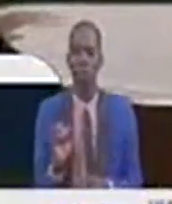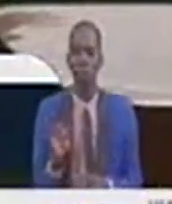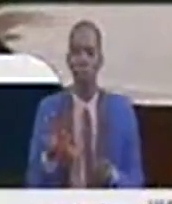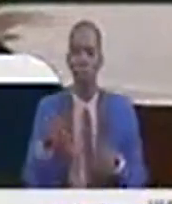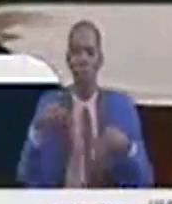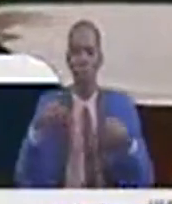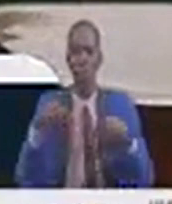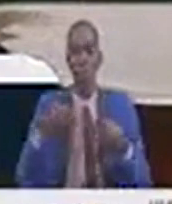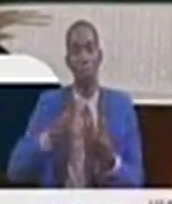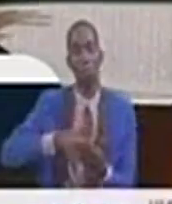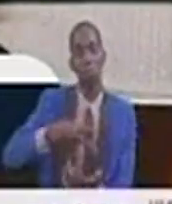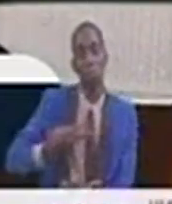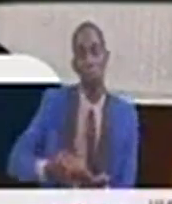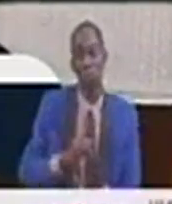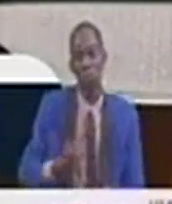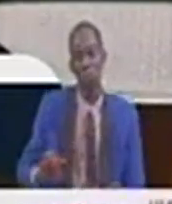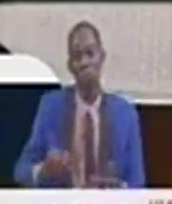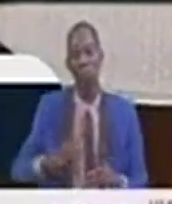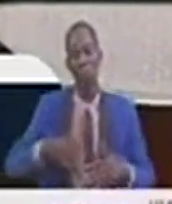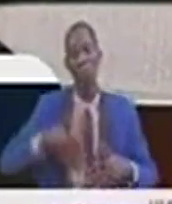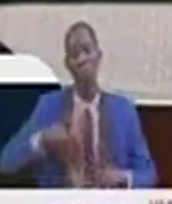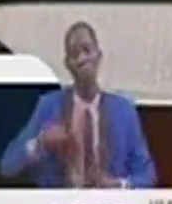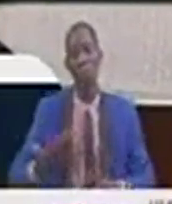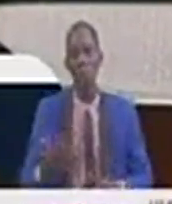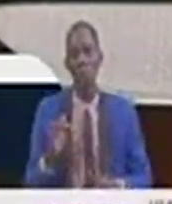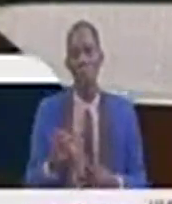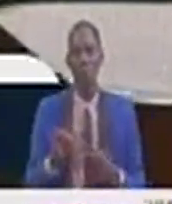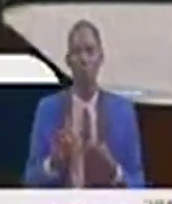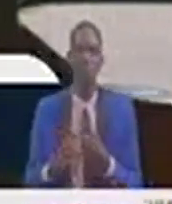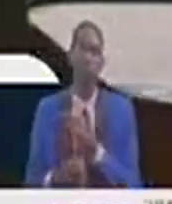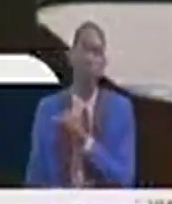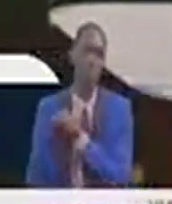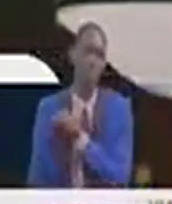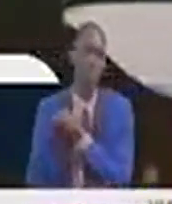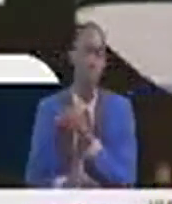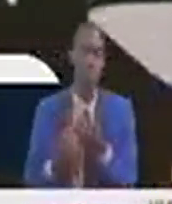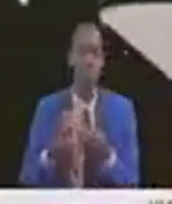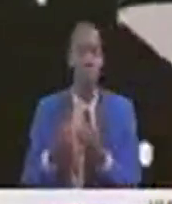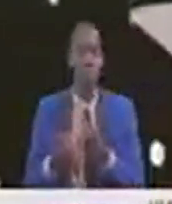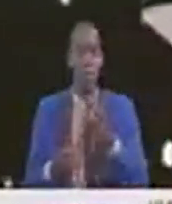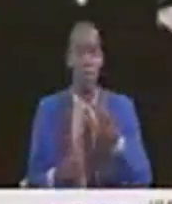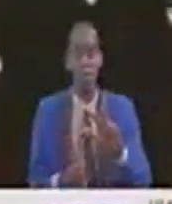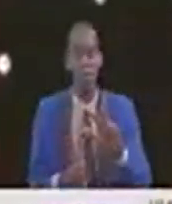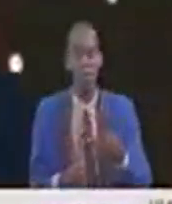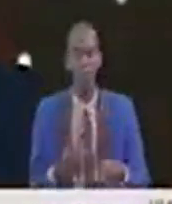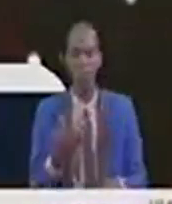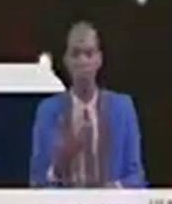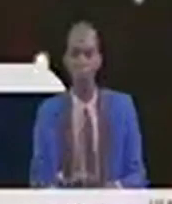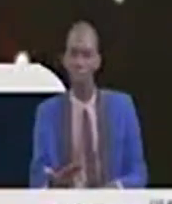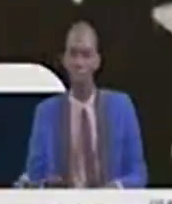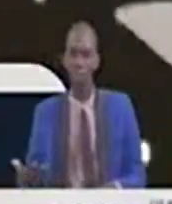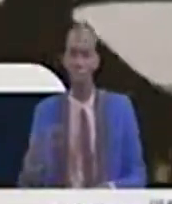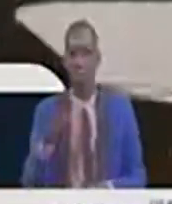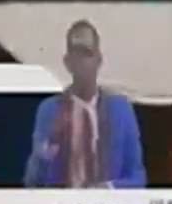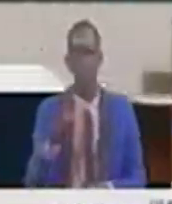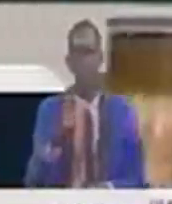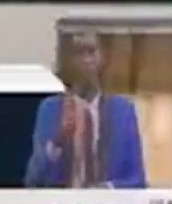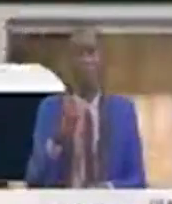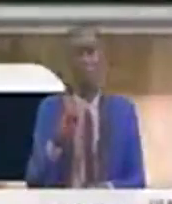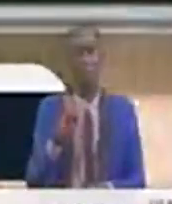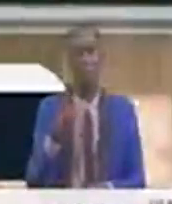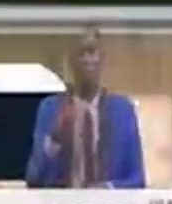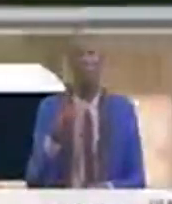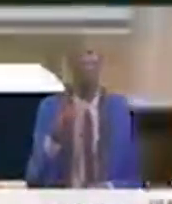succumbing voluntarily to temptation. Number three, resources for the saints' victory